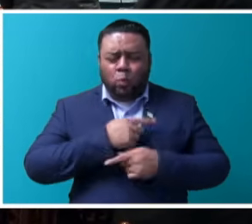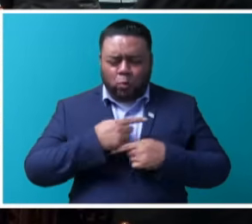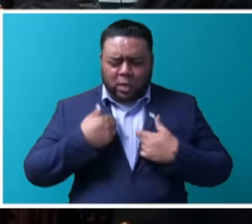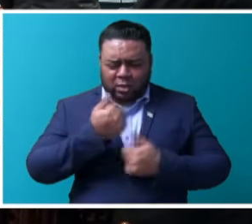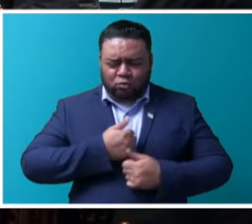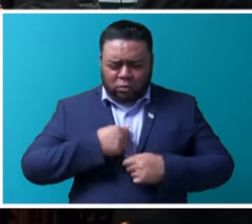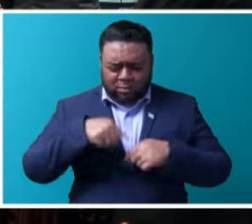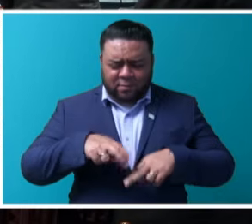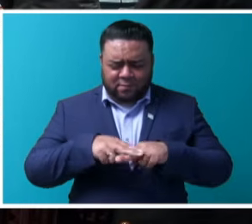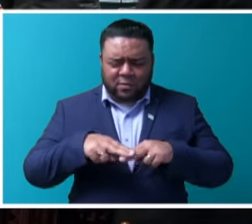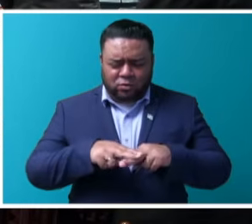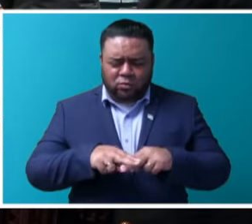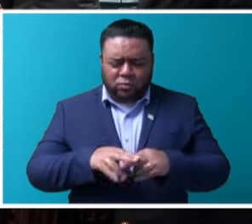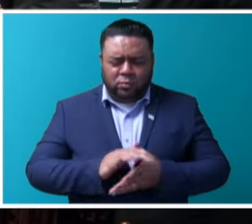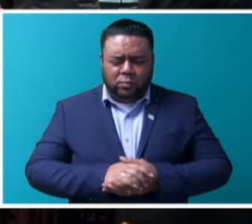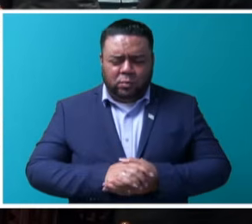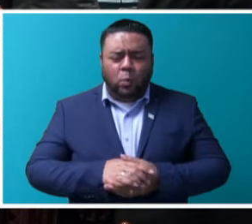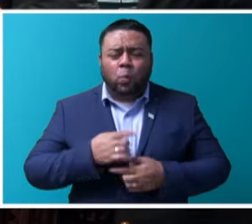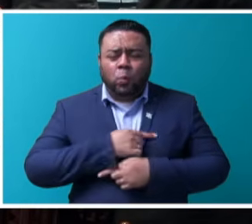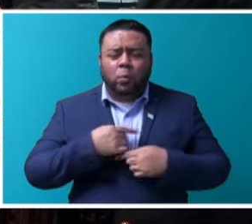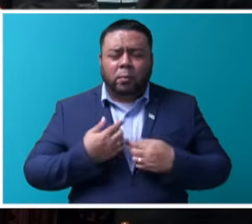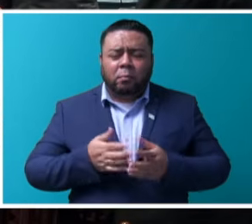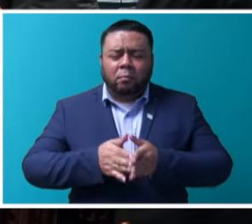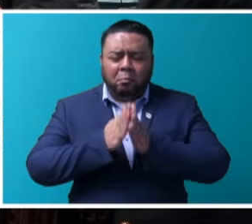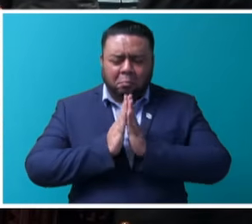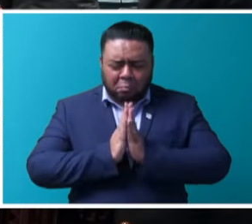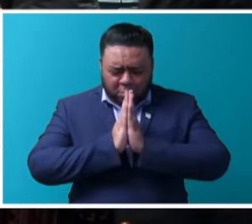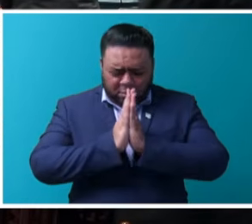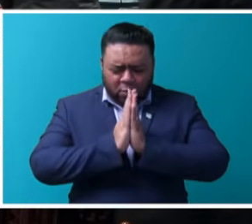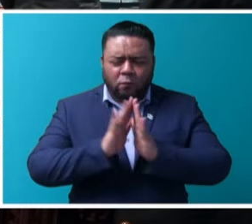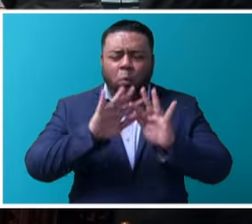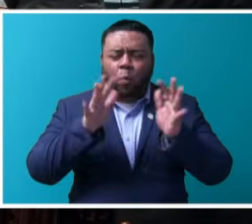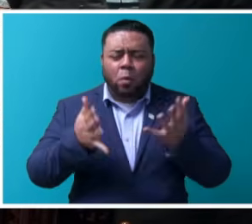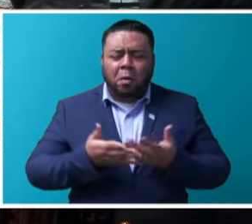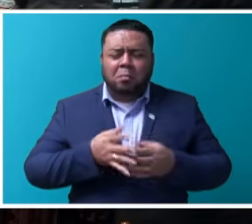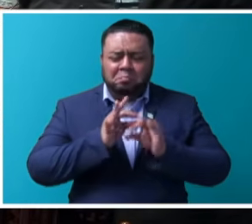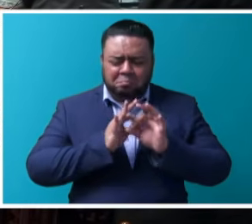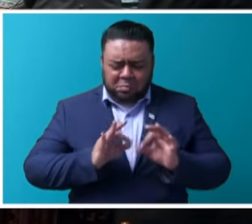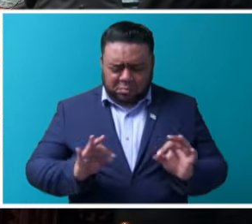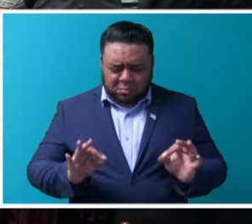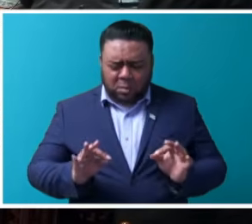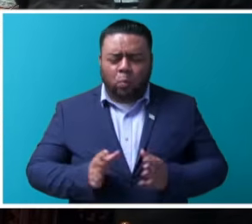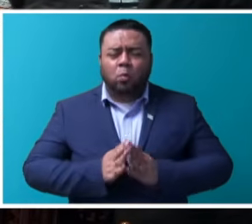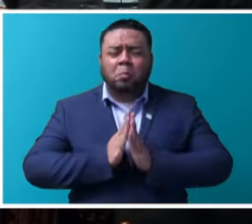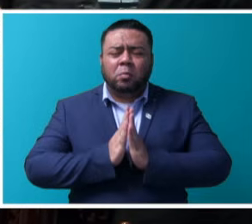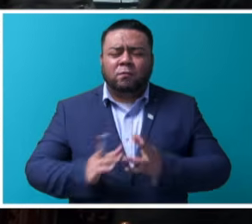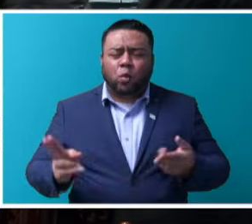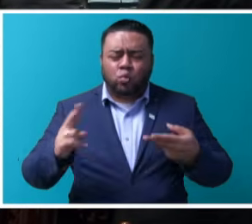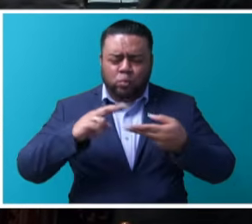Fiji. We pray for world peace. We pray for